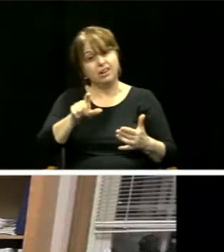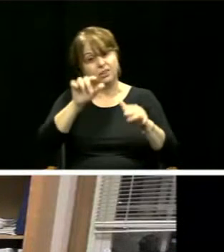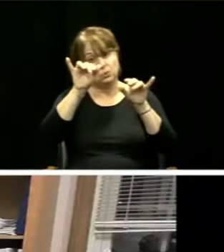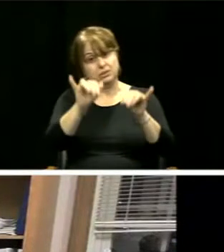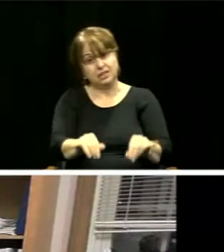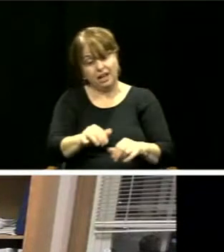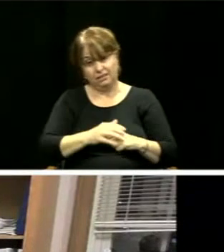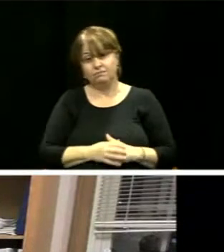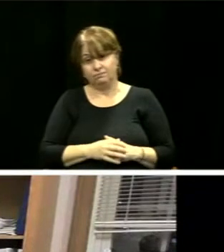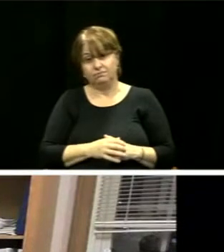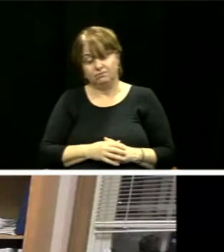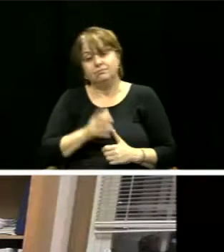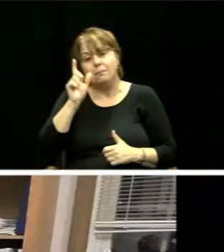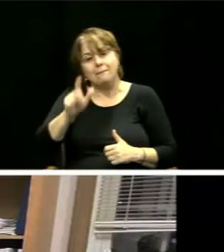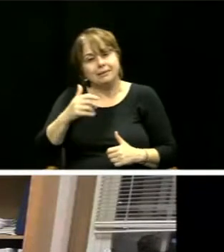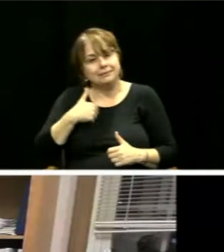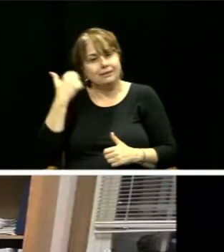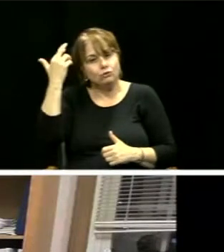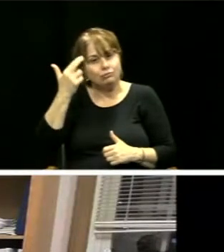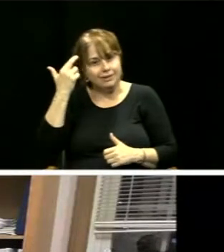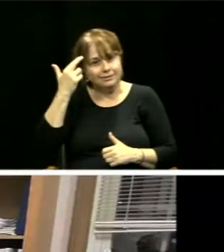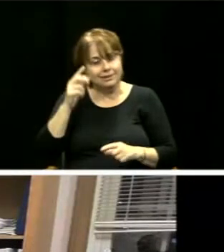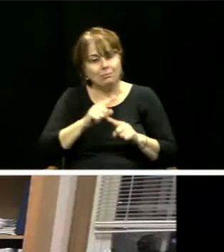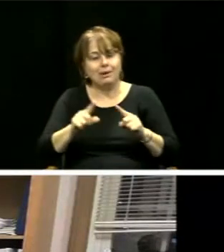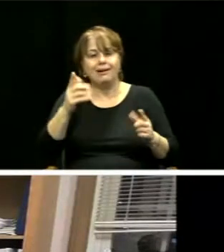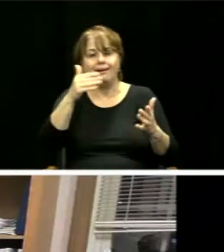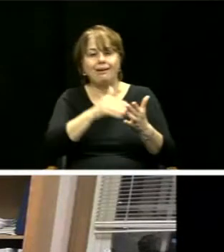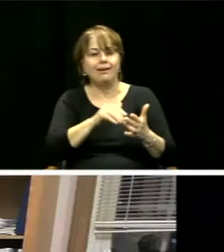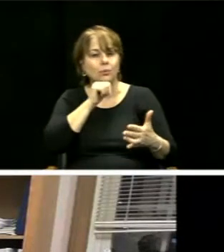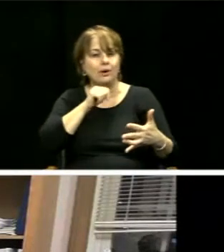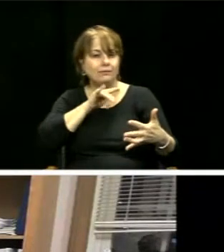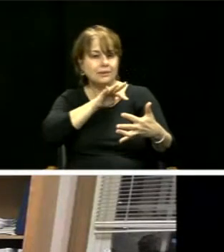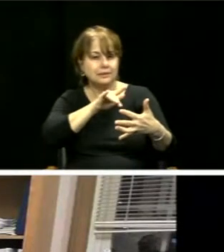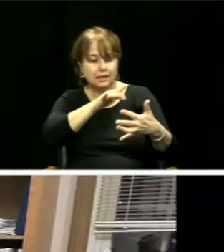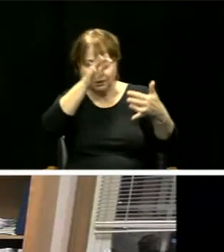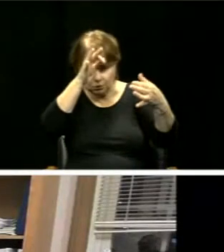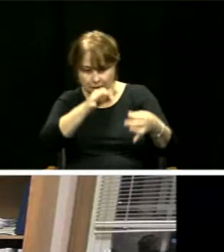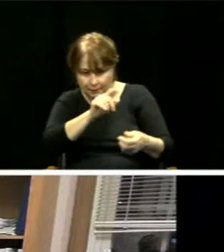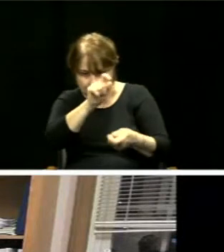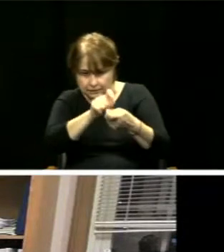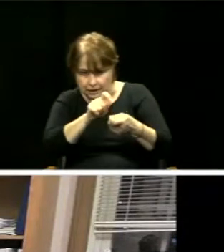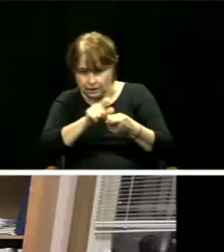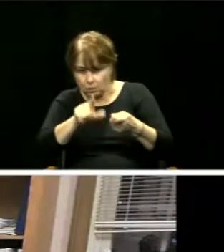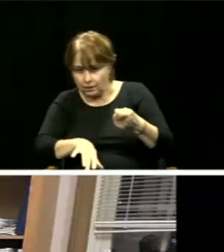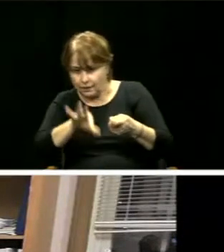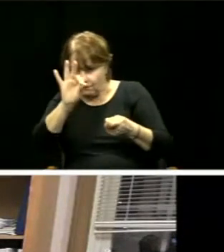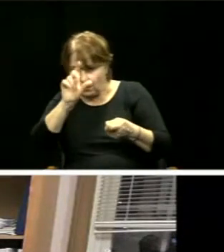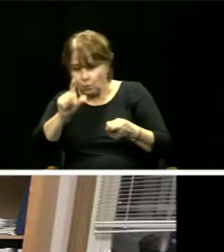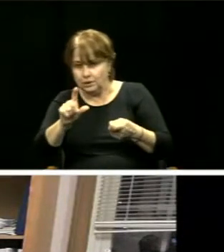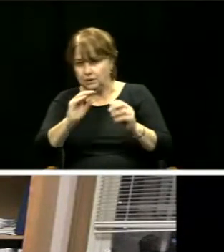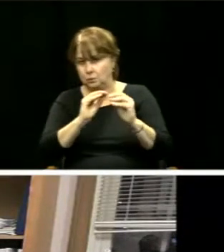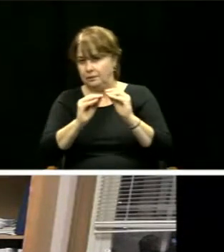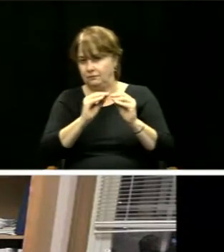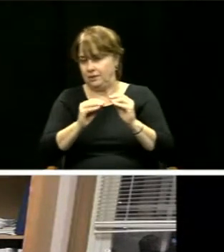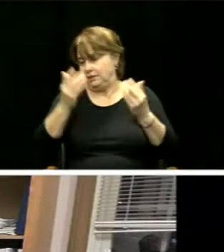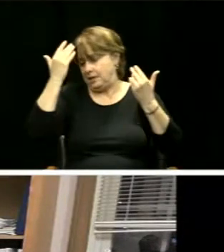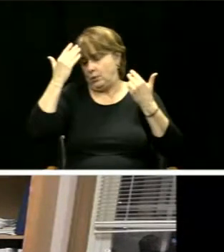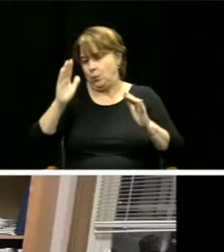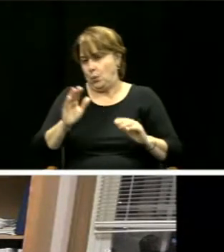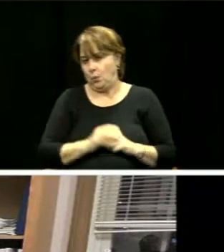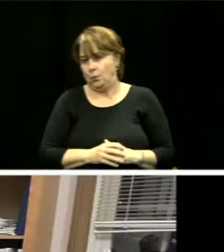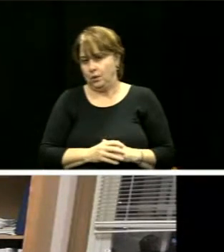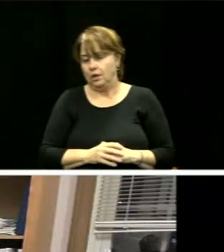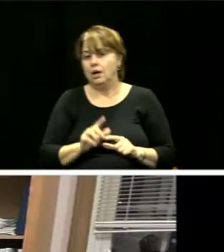that those need to stay. So again, without having the study to determine exactly what they found and what needs to be done, I don't know. As far